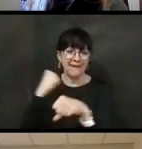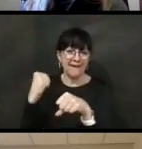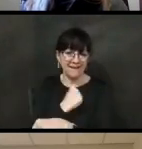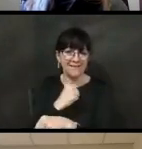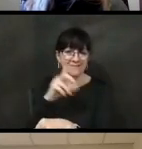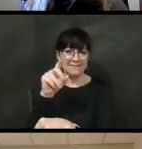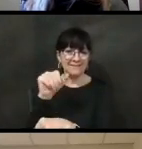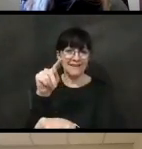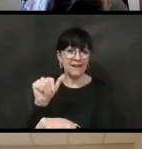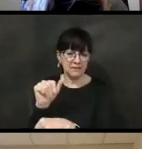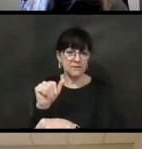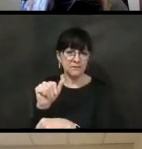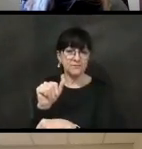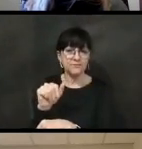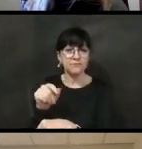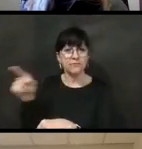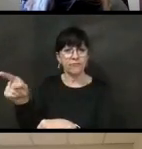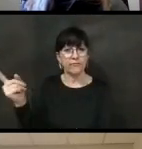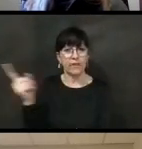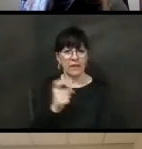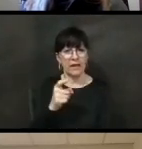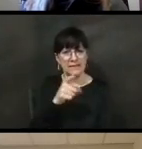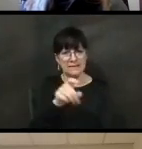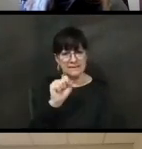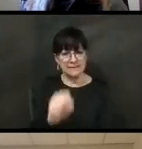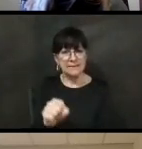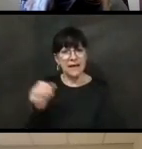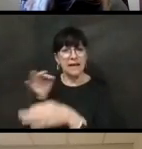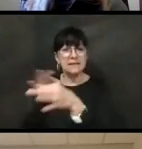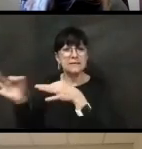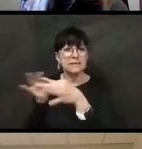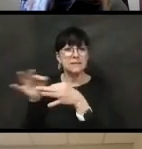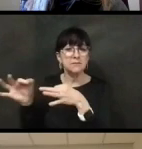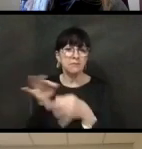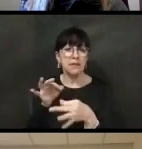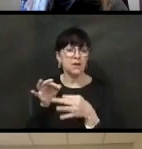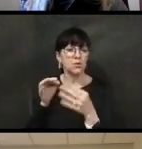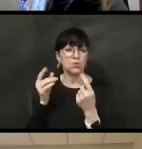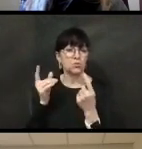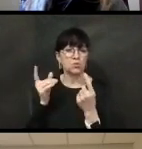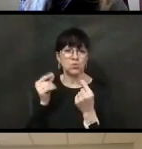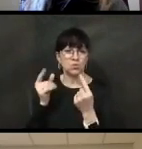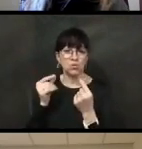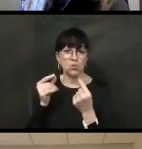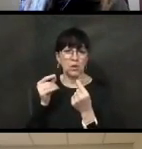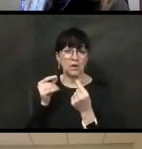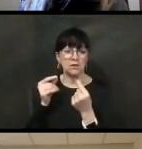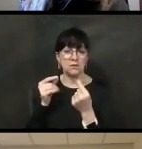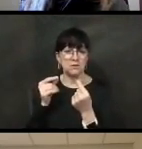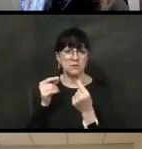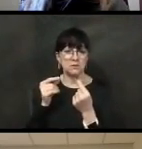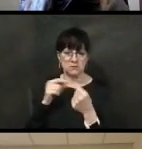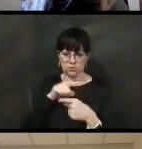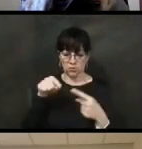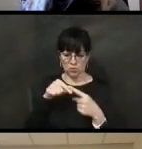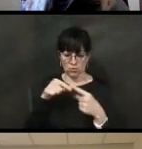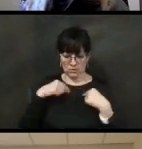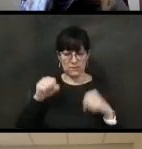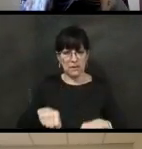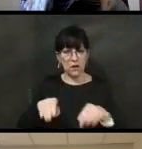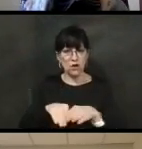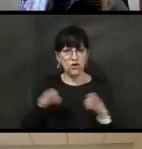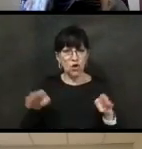Facebook comments asked, can you talk about the metrics to reopen? That might be difficult, but he says, what are the metrics?